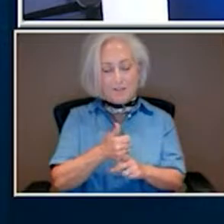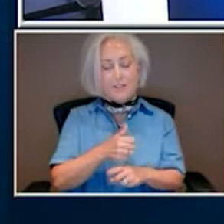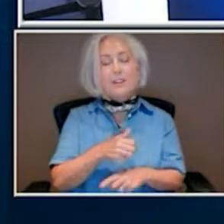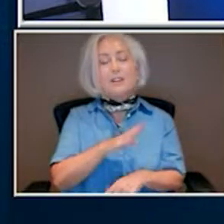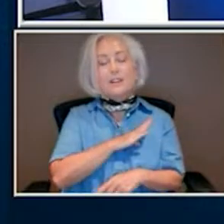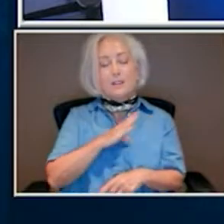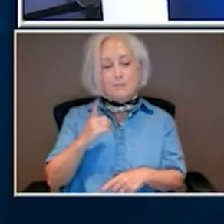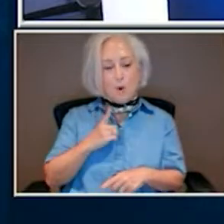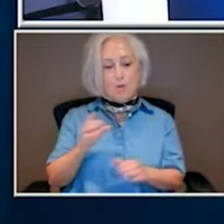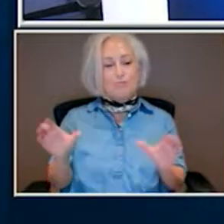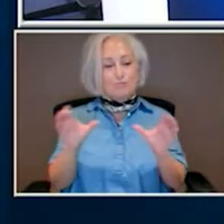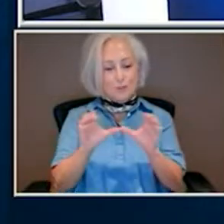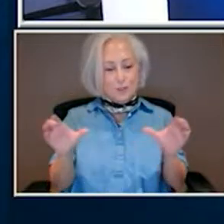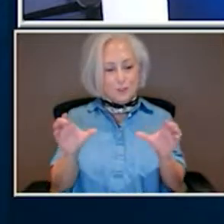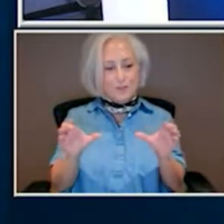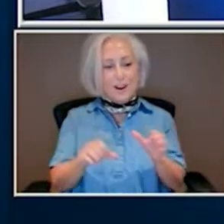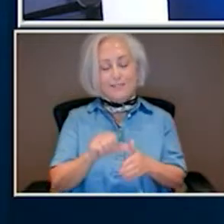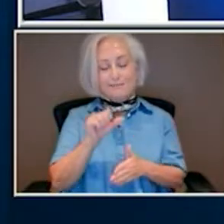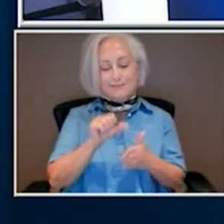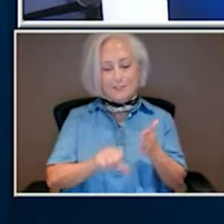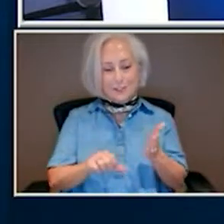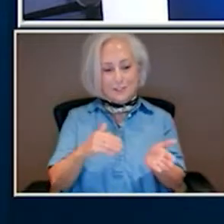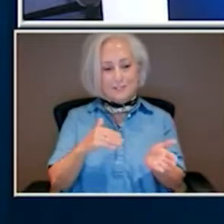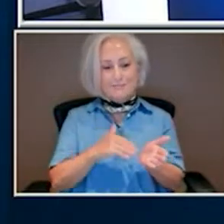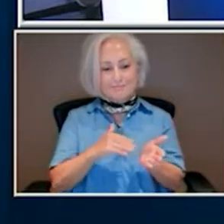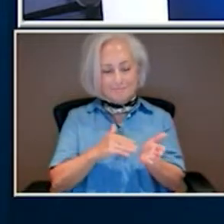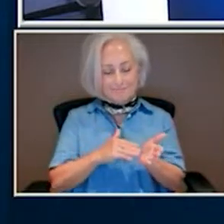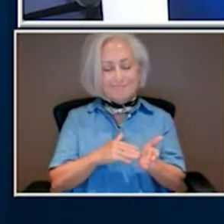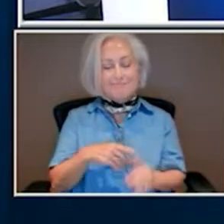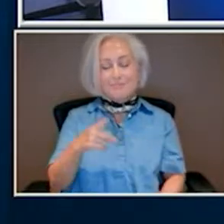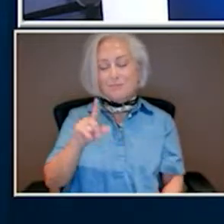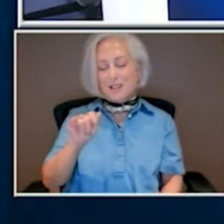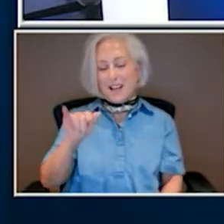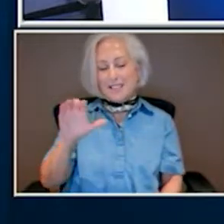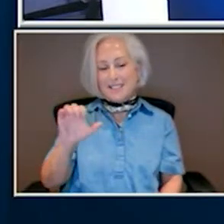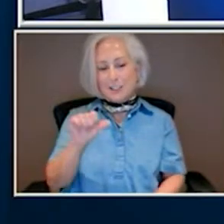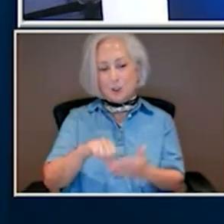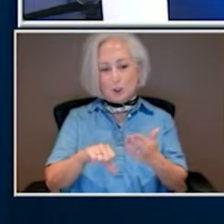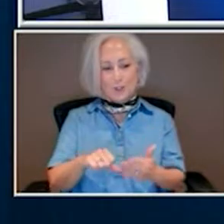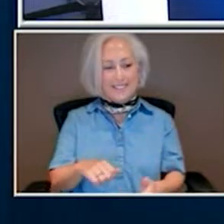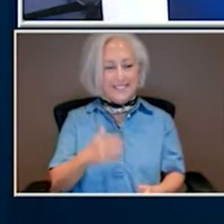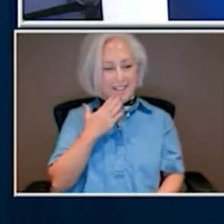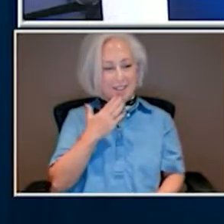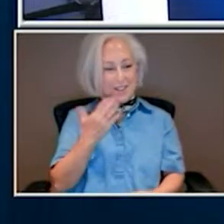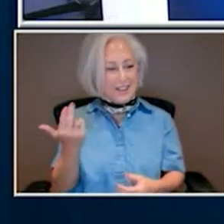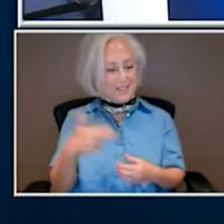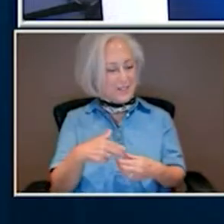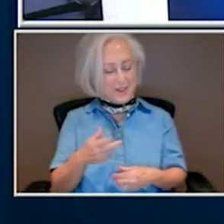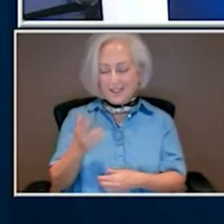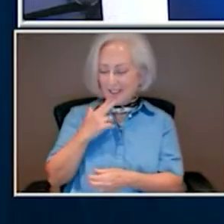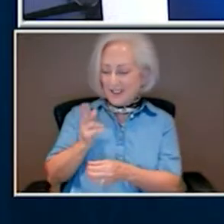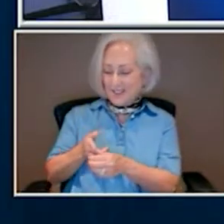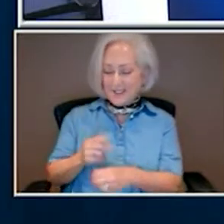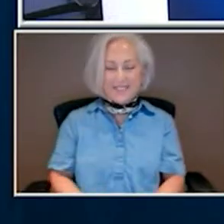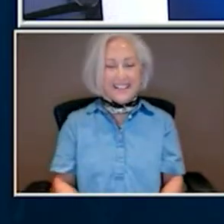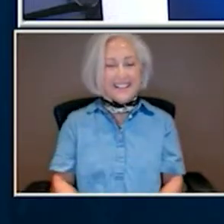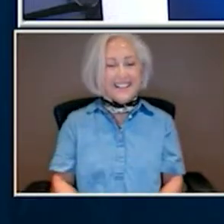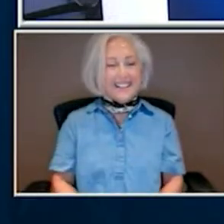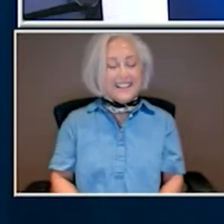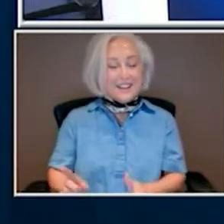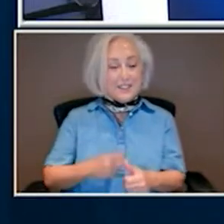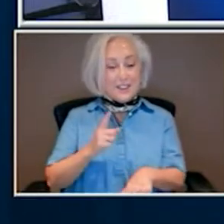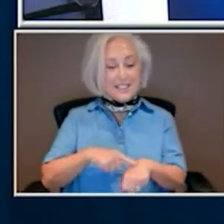to have you. Great to have you. Great to have you. Good to see you. Well, this is your first time with us, so we're just glad to have